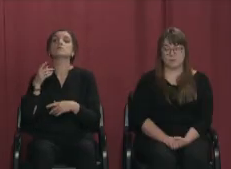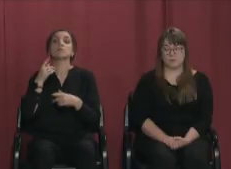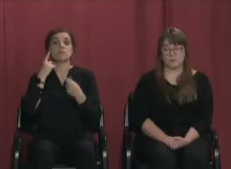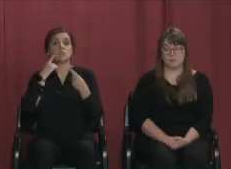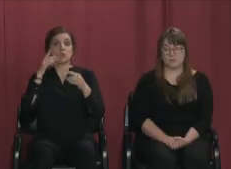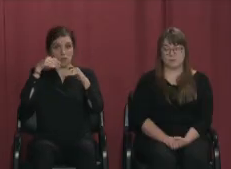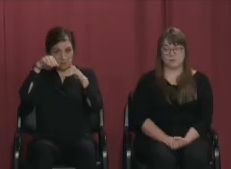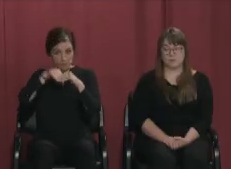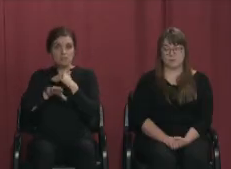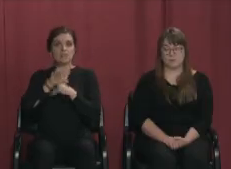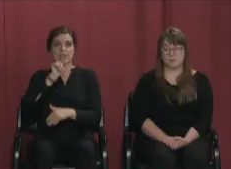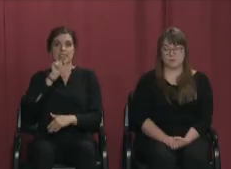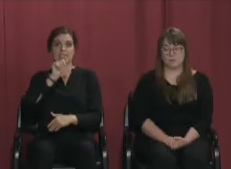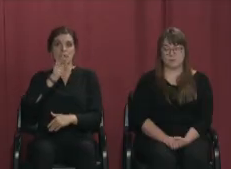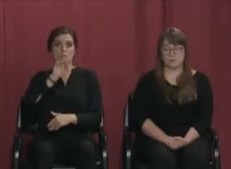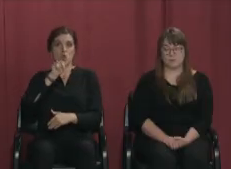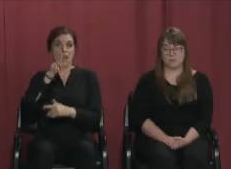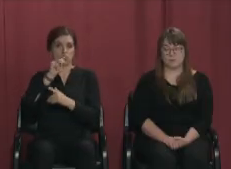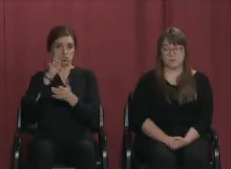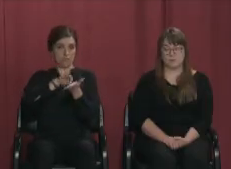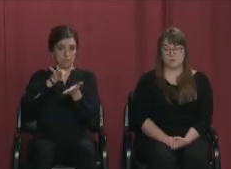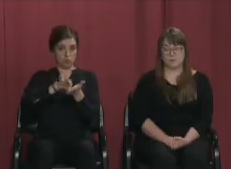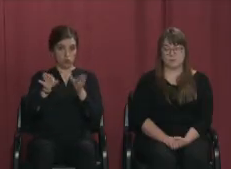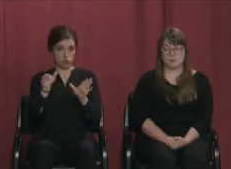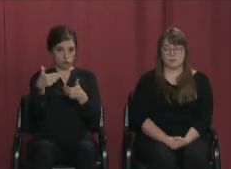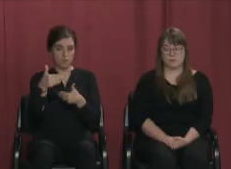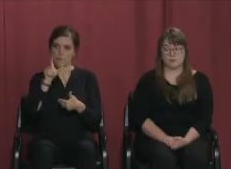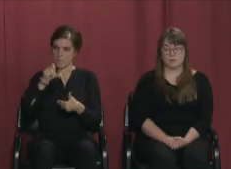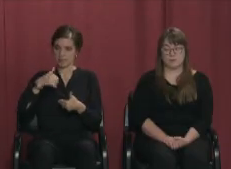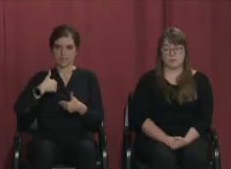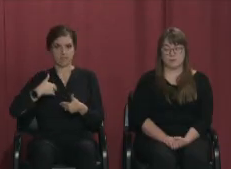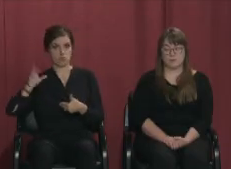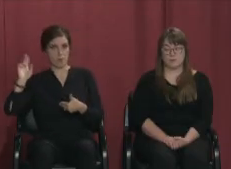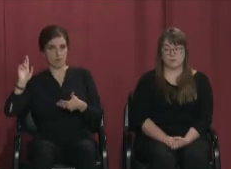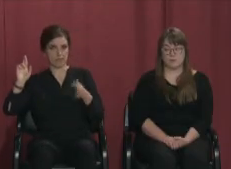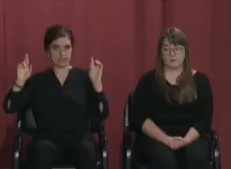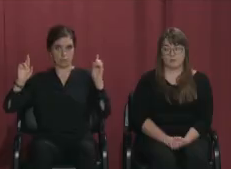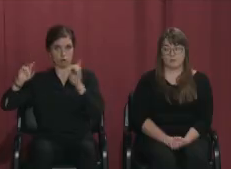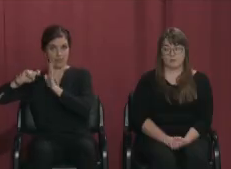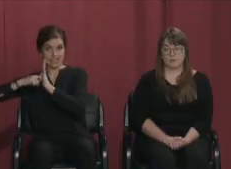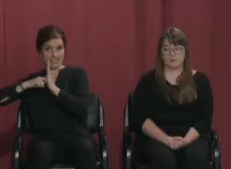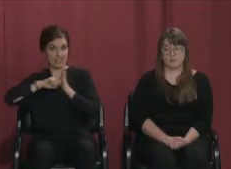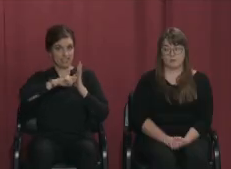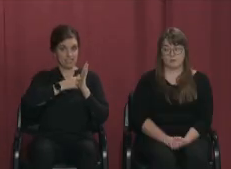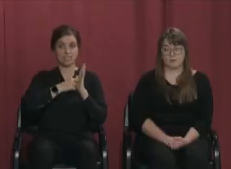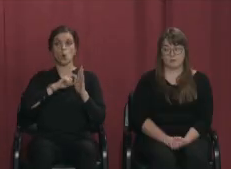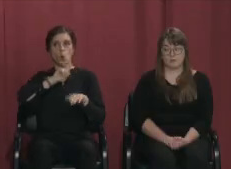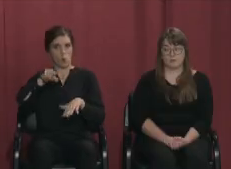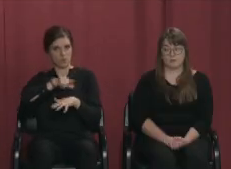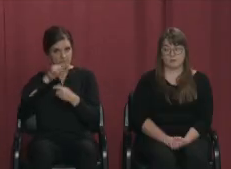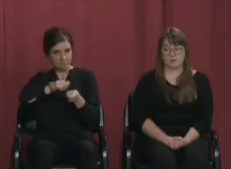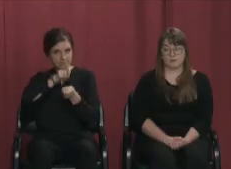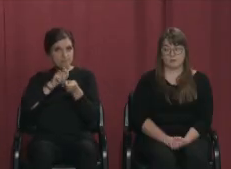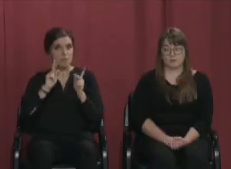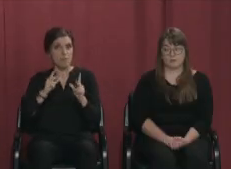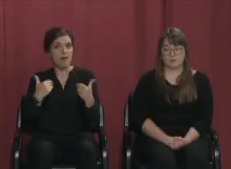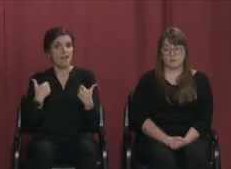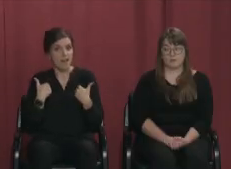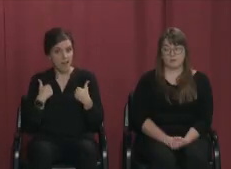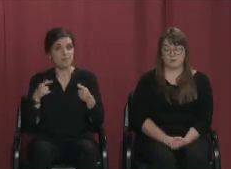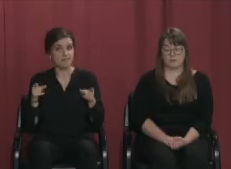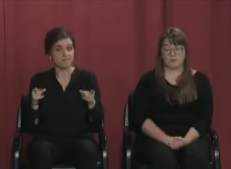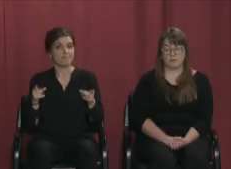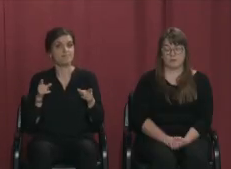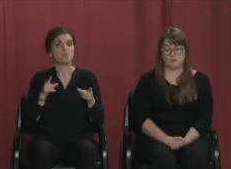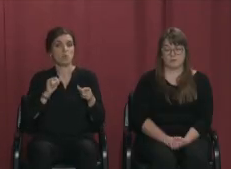have to have a Republican key and you have to have a Democrat key, and they're only given to certain people, so that's another security thing. And as well, we